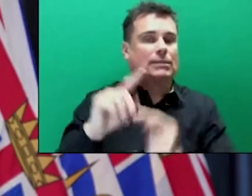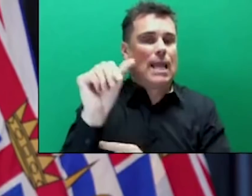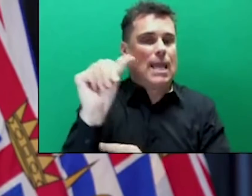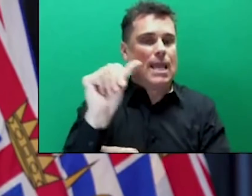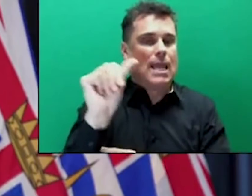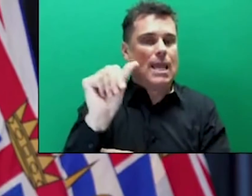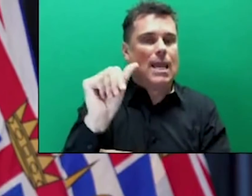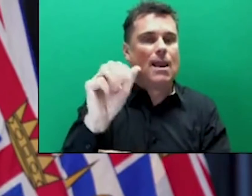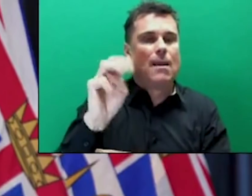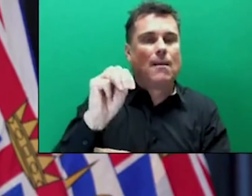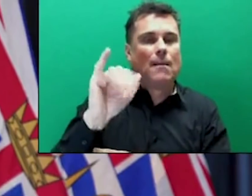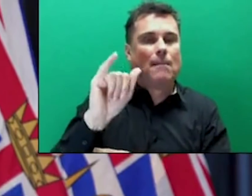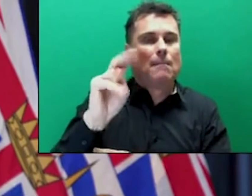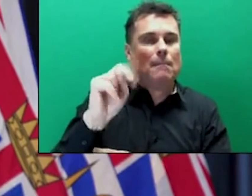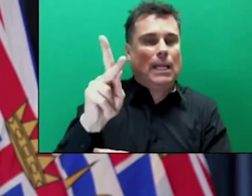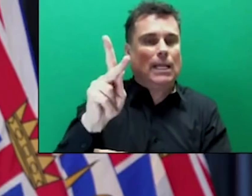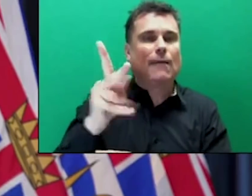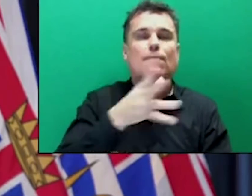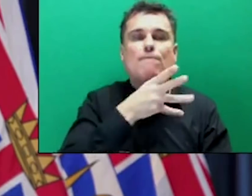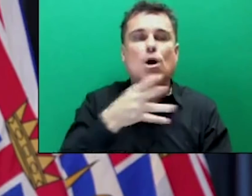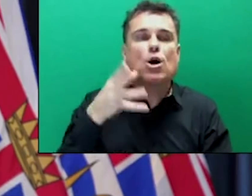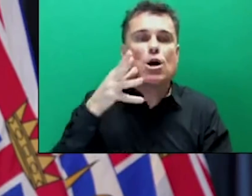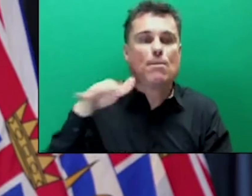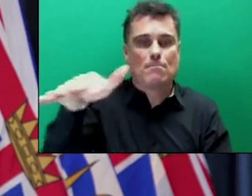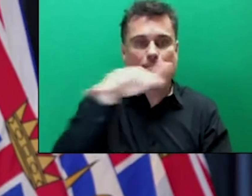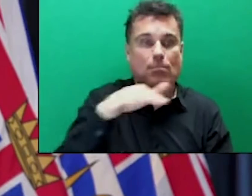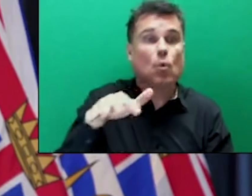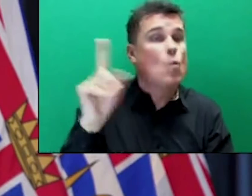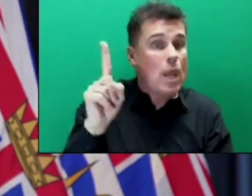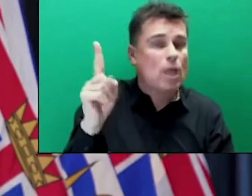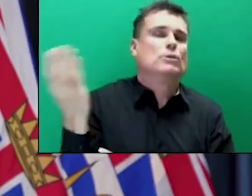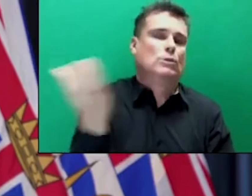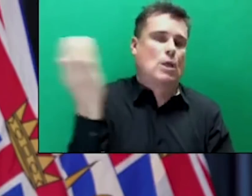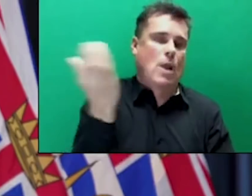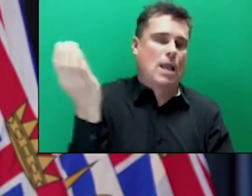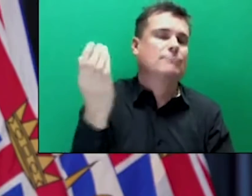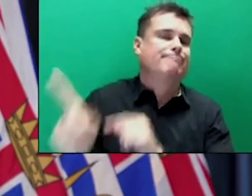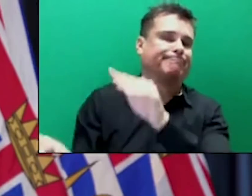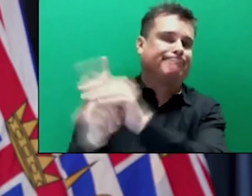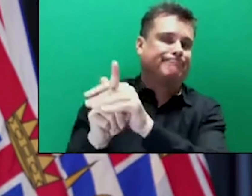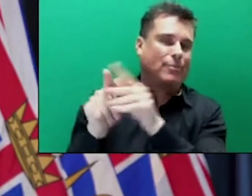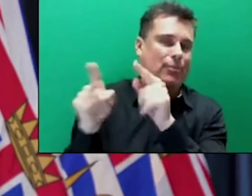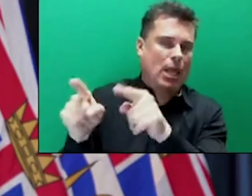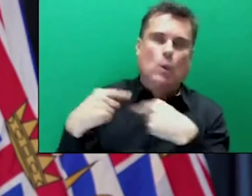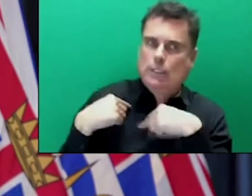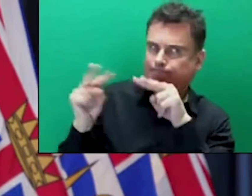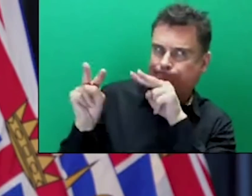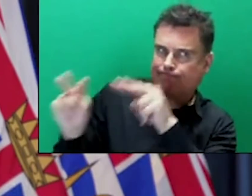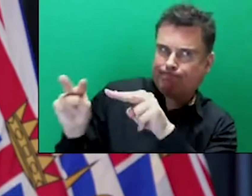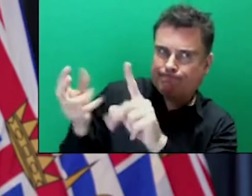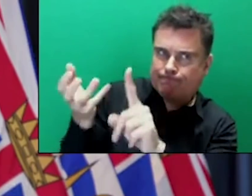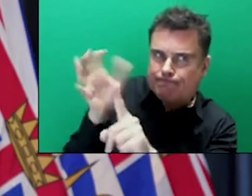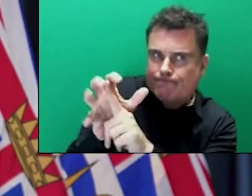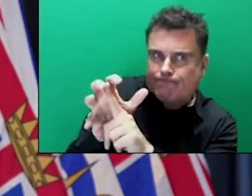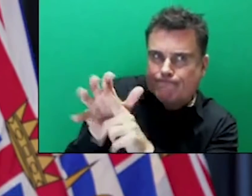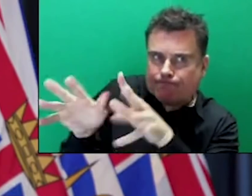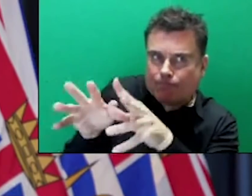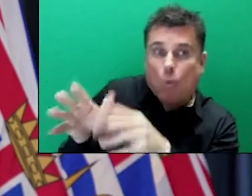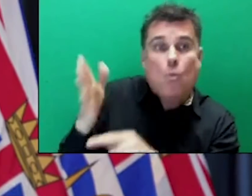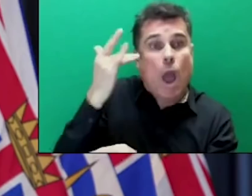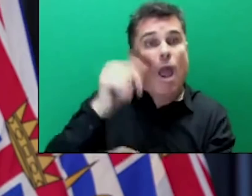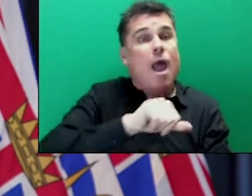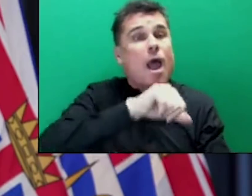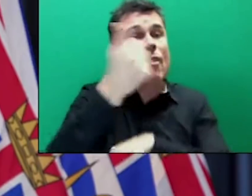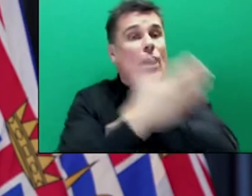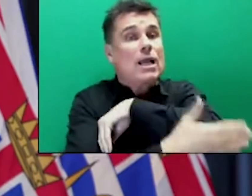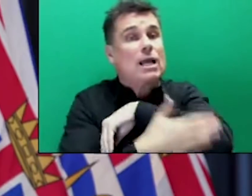Netherlands, and as well in the US, we've seen outbreaks on animal farms such as this, particularly mink farms, where there has